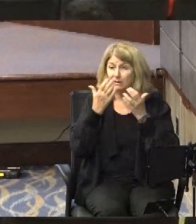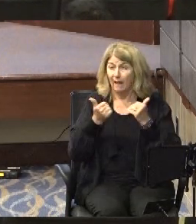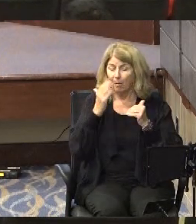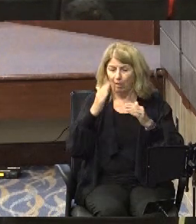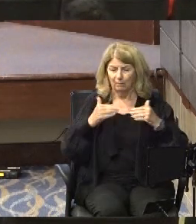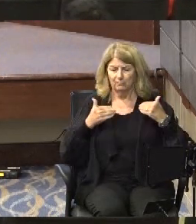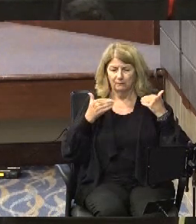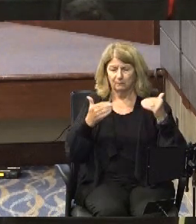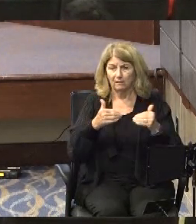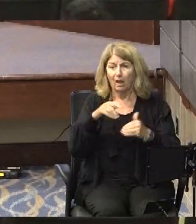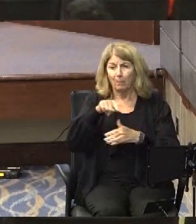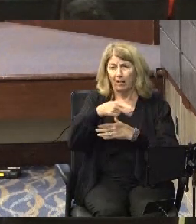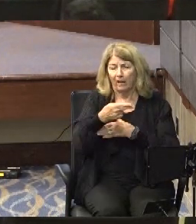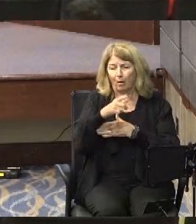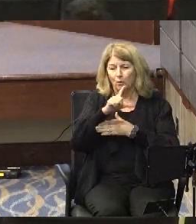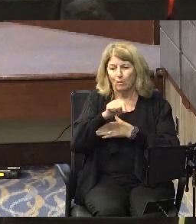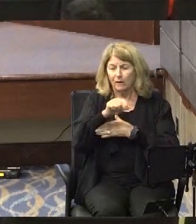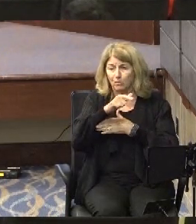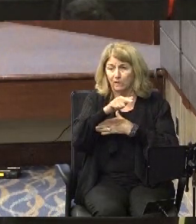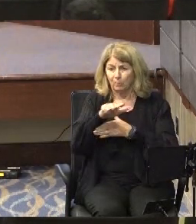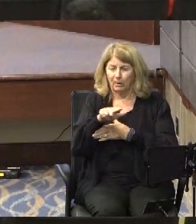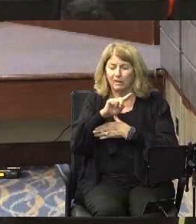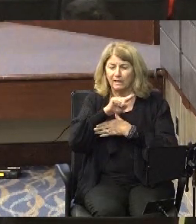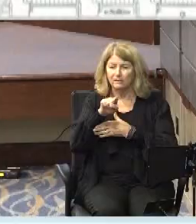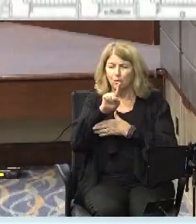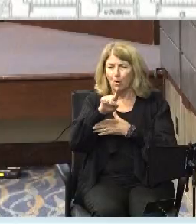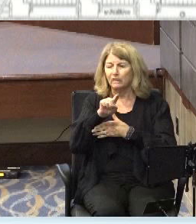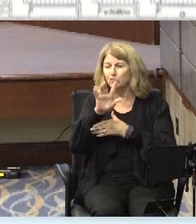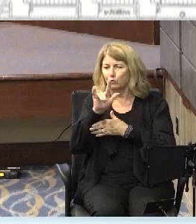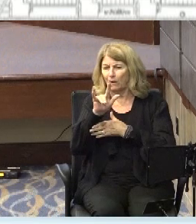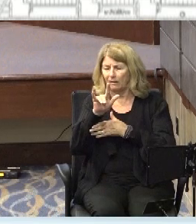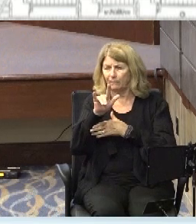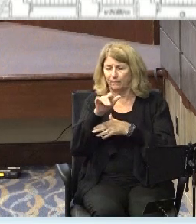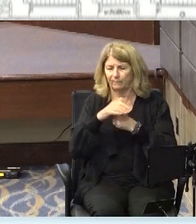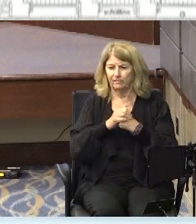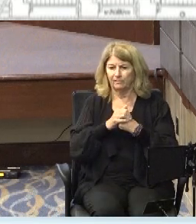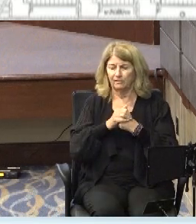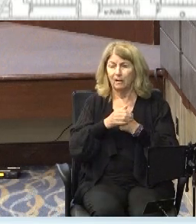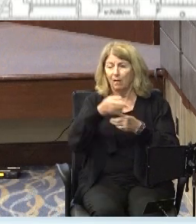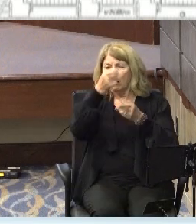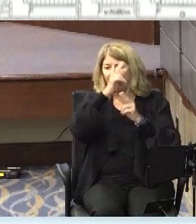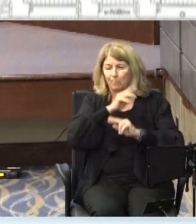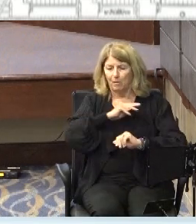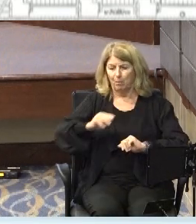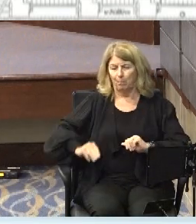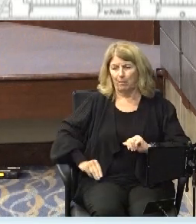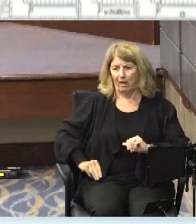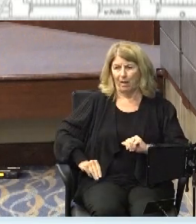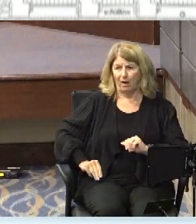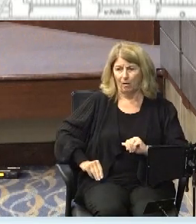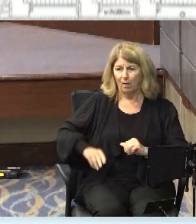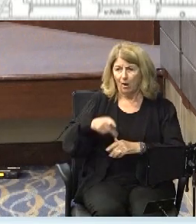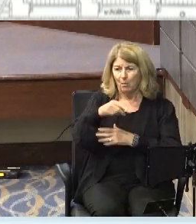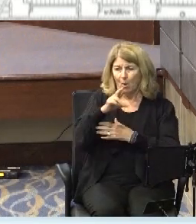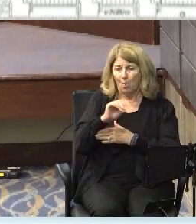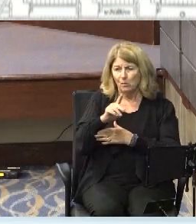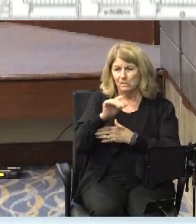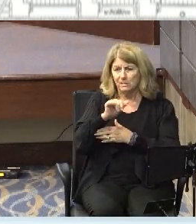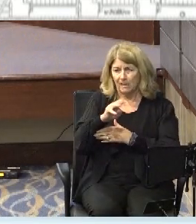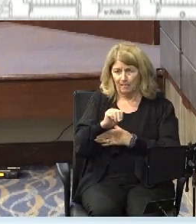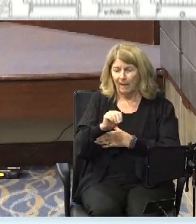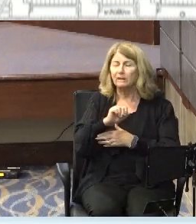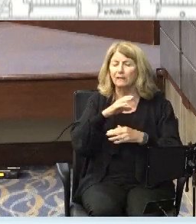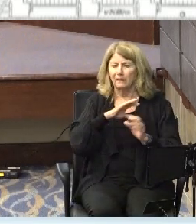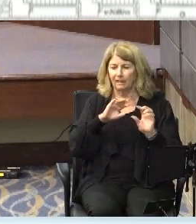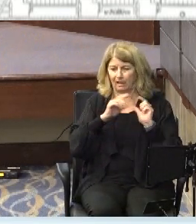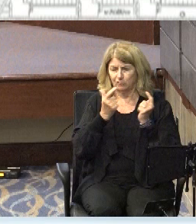to public hearing 2023-125. Mr. Peters. Honorable Mayor, members, Mayor Pro Tem, members of the council, this is a public